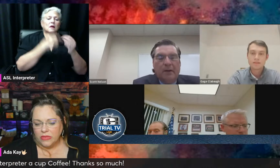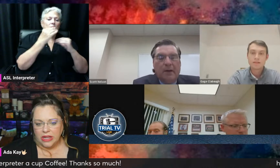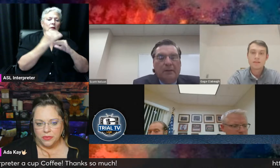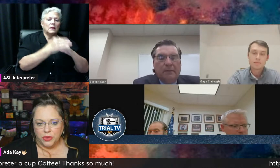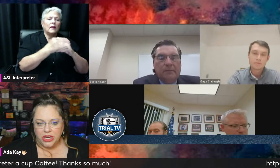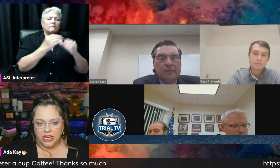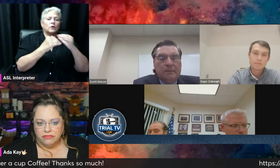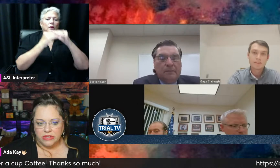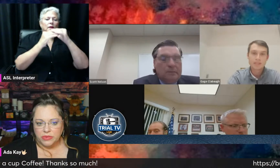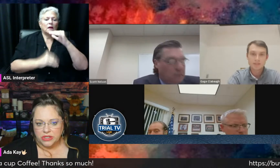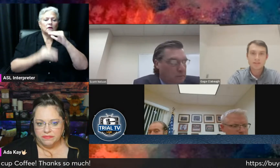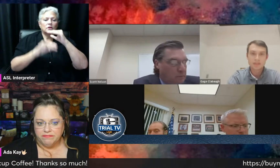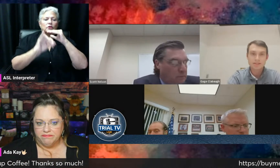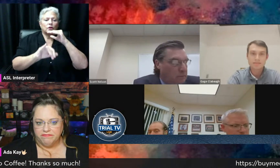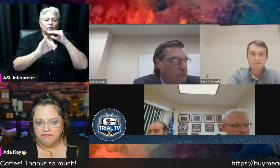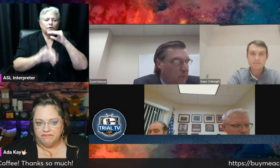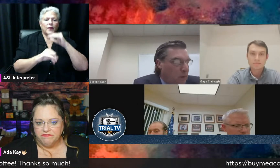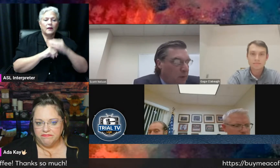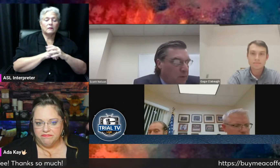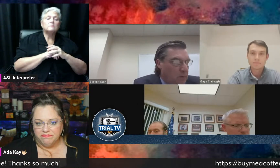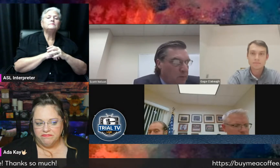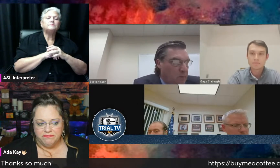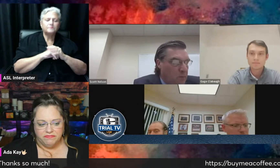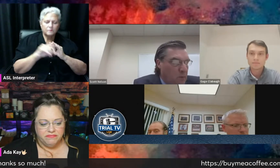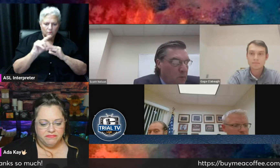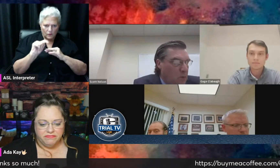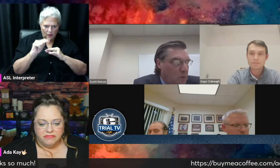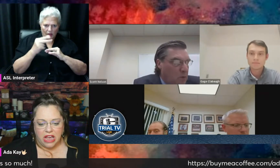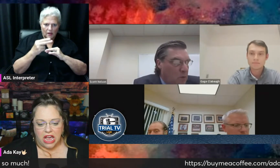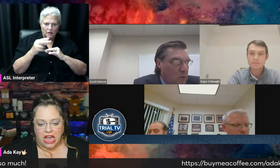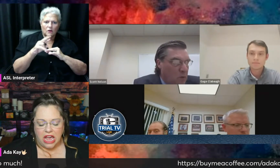Is that right? Yeah, we had it. It was a. potentially, yes. Yes.